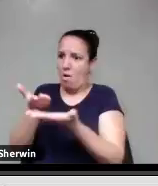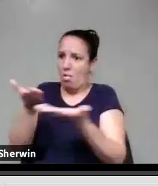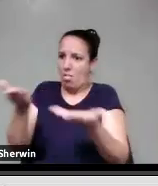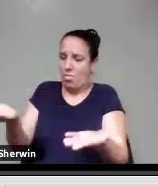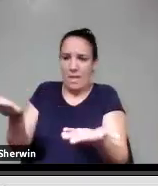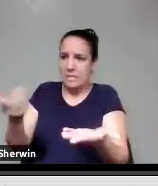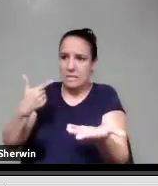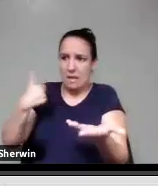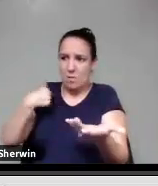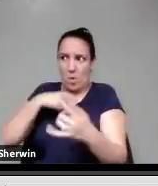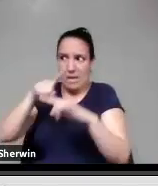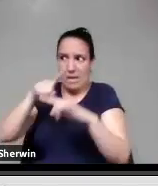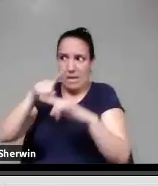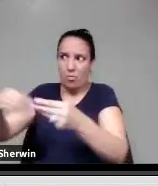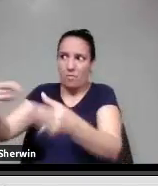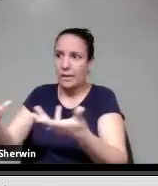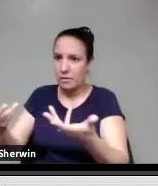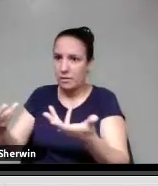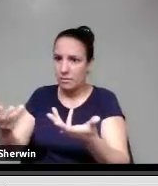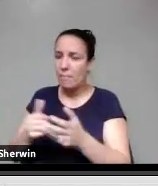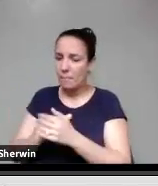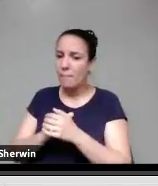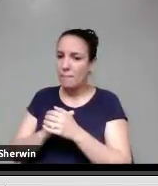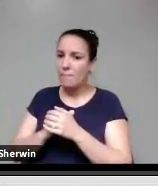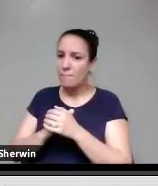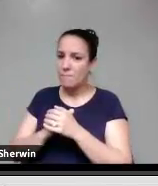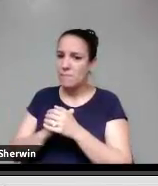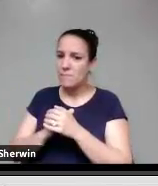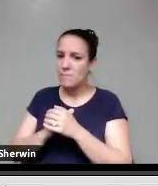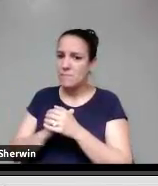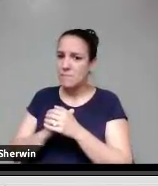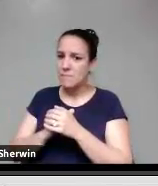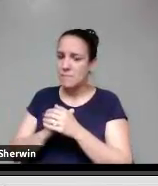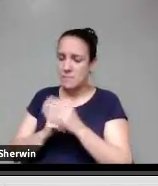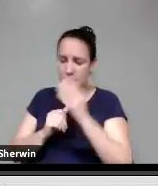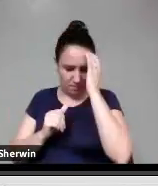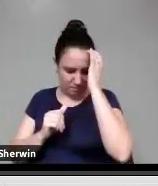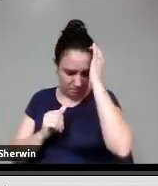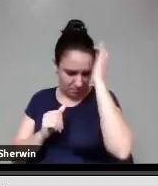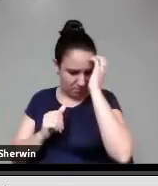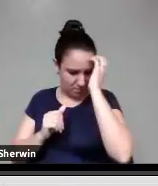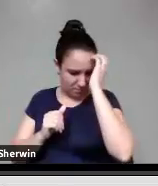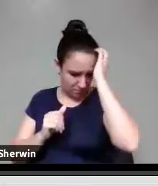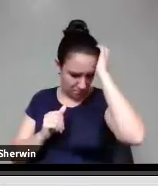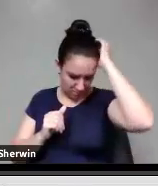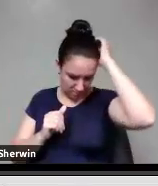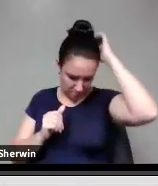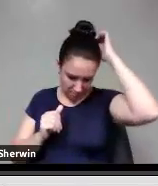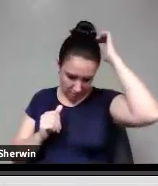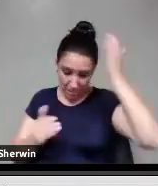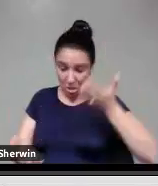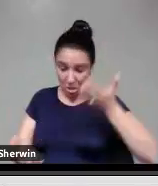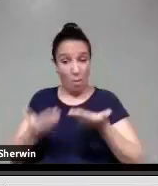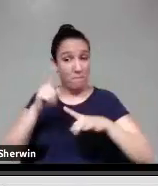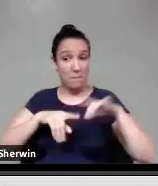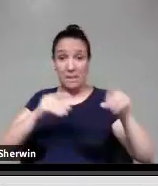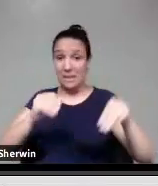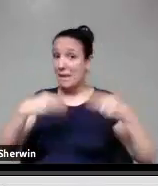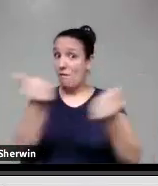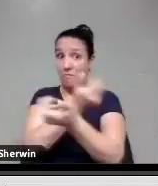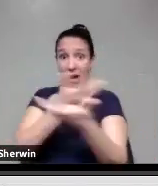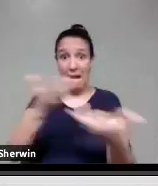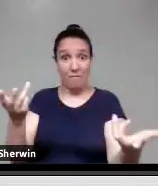see the librarian comment. Alyssa, you can say something along the lines of, we probably aren't going to be able to offer everything